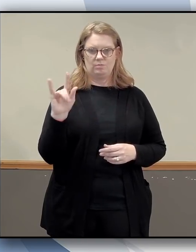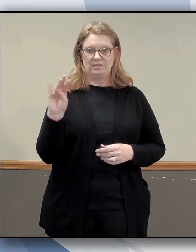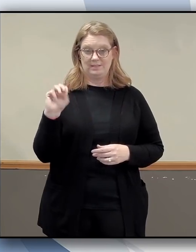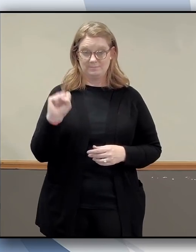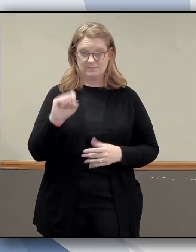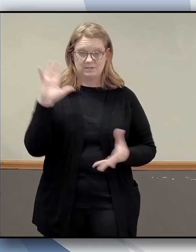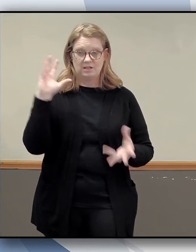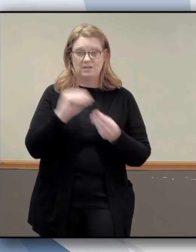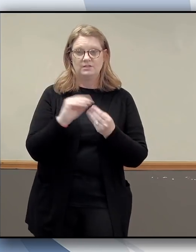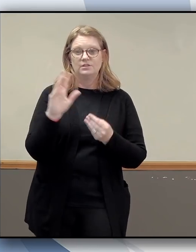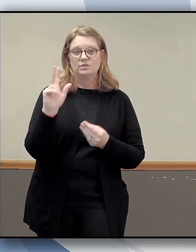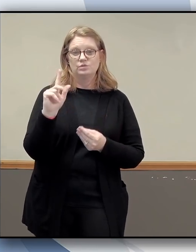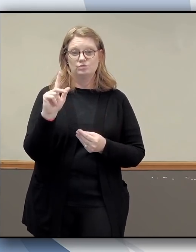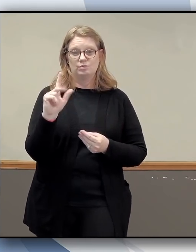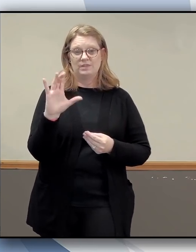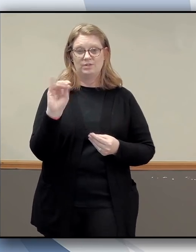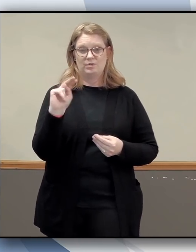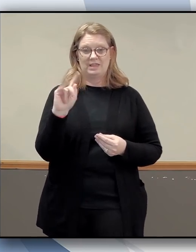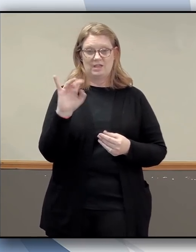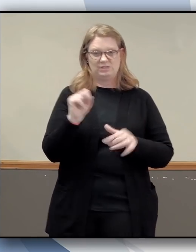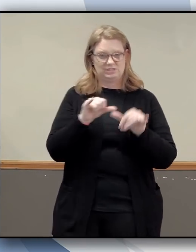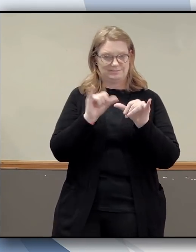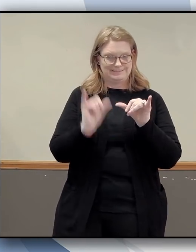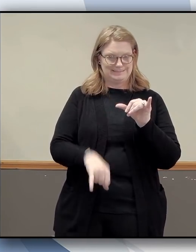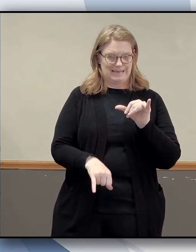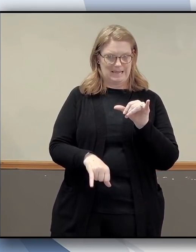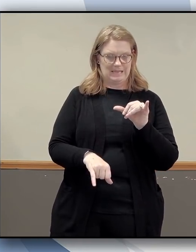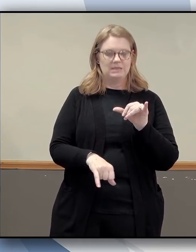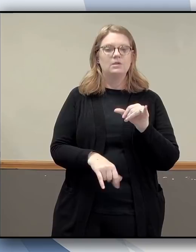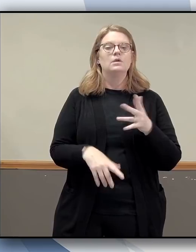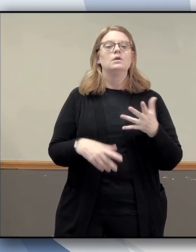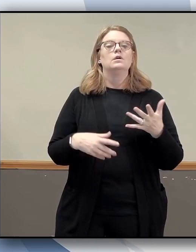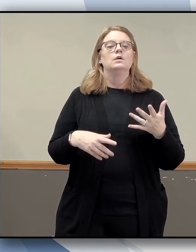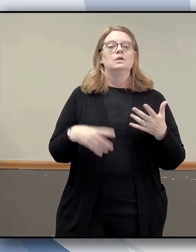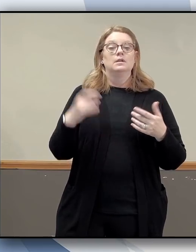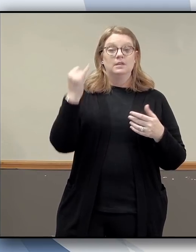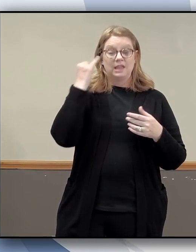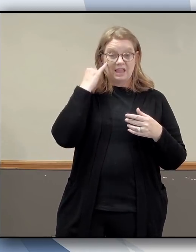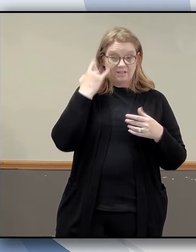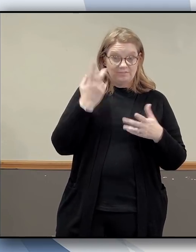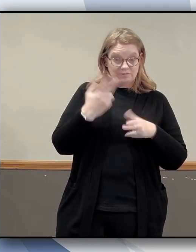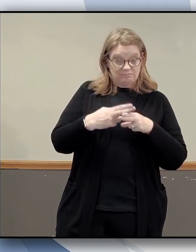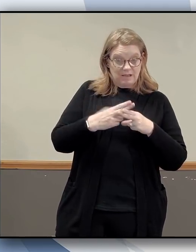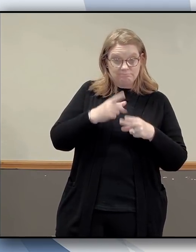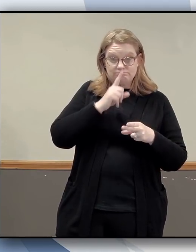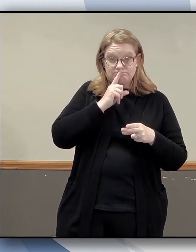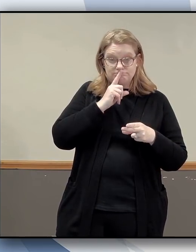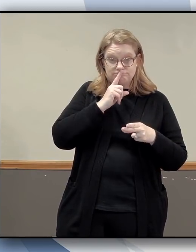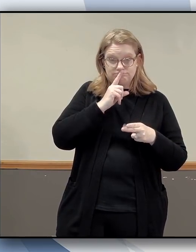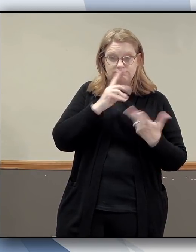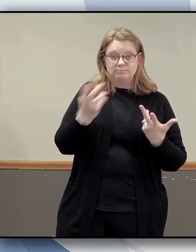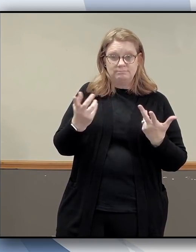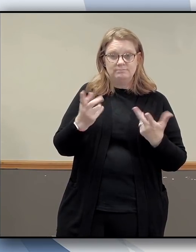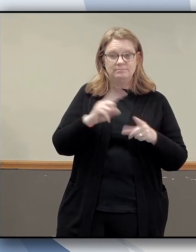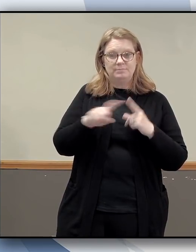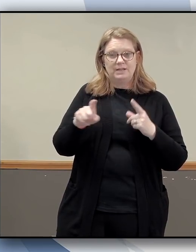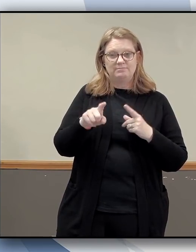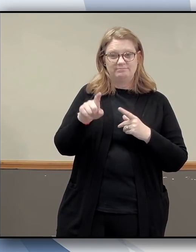counties remain consistent at their current level. So if you were unnamed, you remain there, but 6 of those remain in the